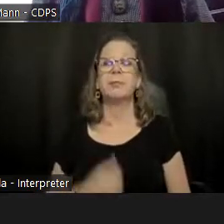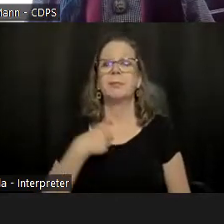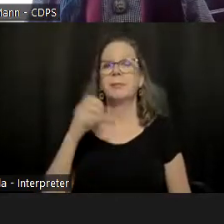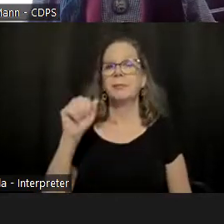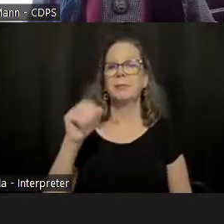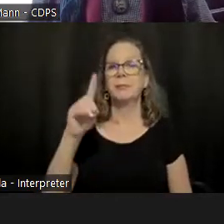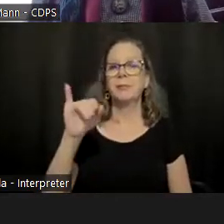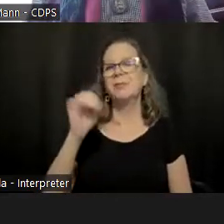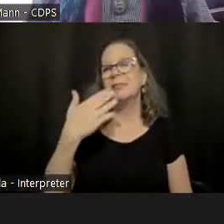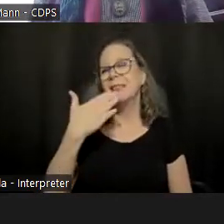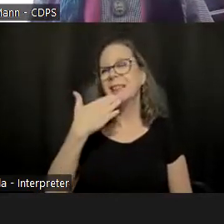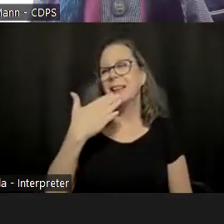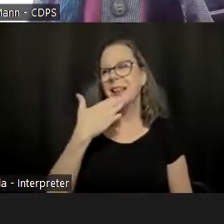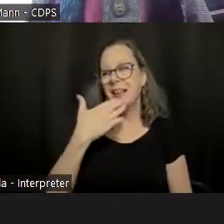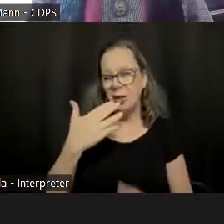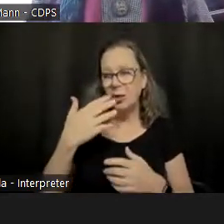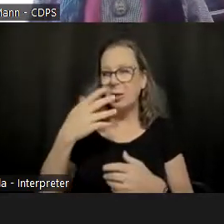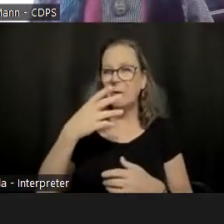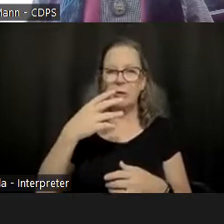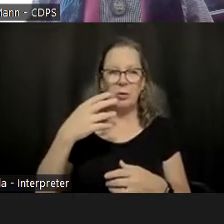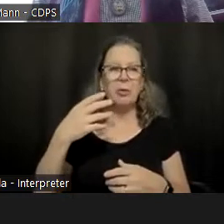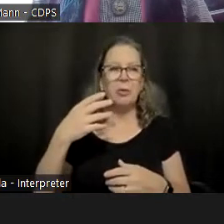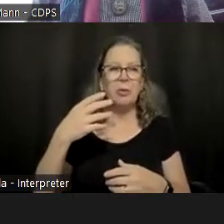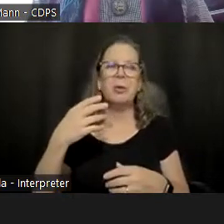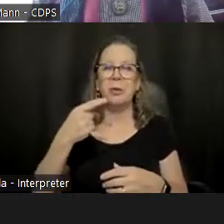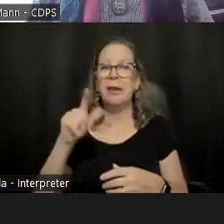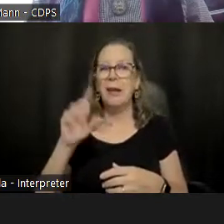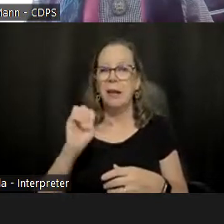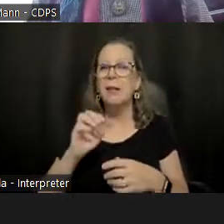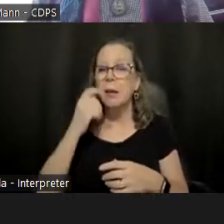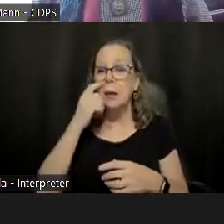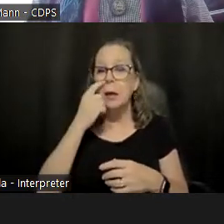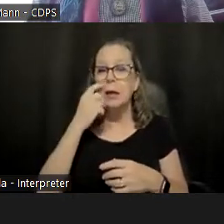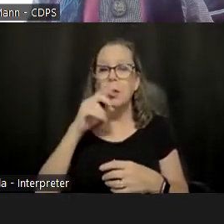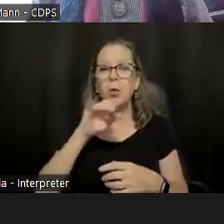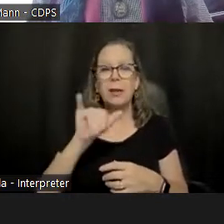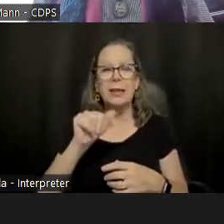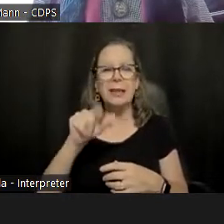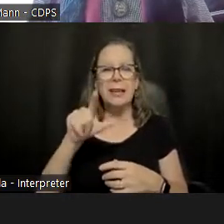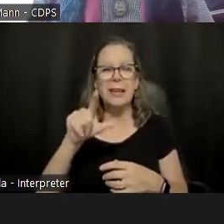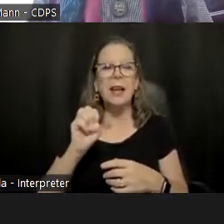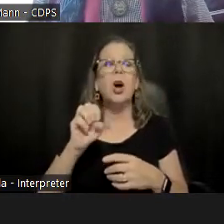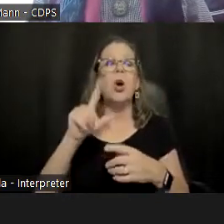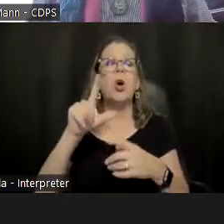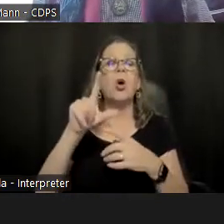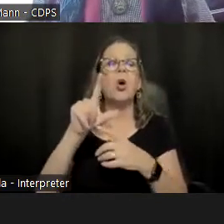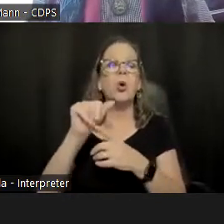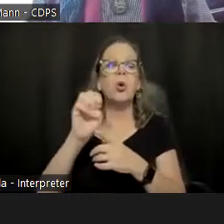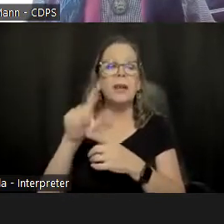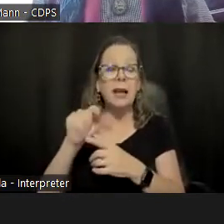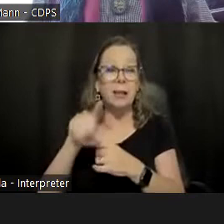This is Sadie. Thank you, Yale. Yes, lots of great stuff. Does anybody have a questions for Yale?